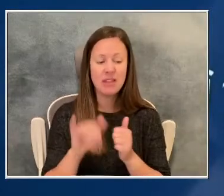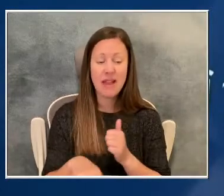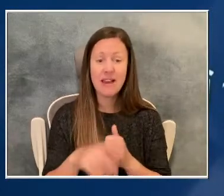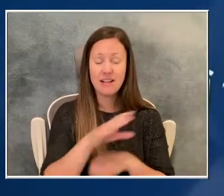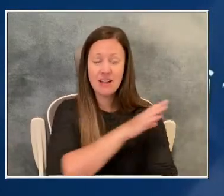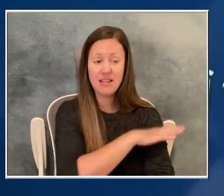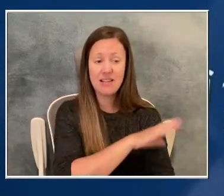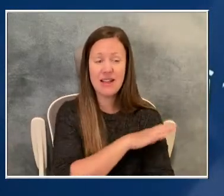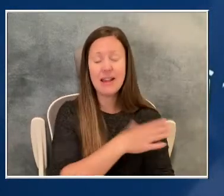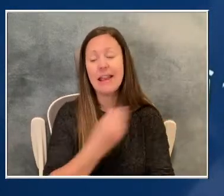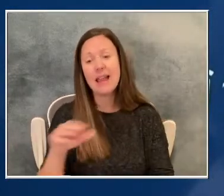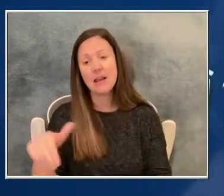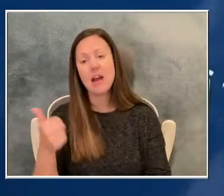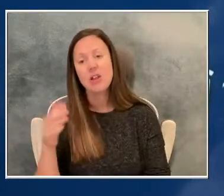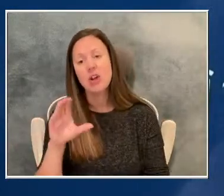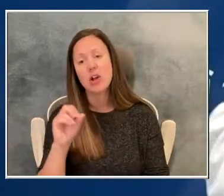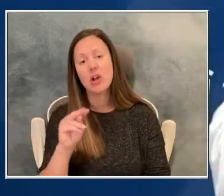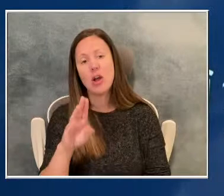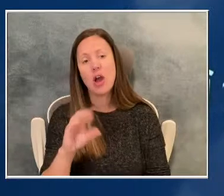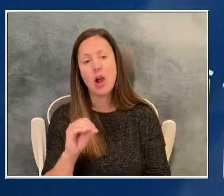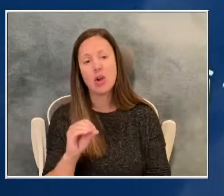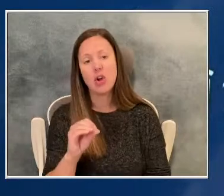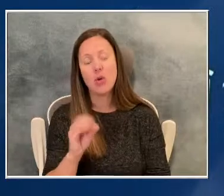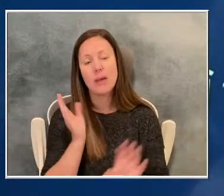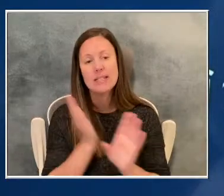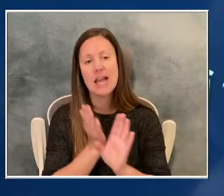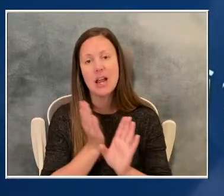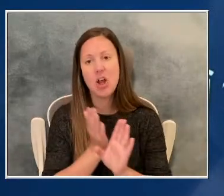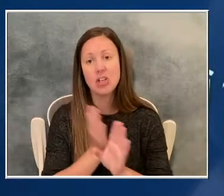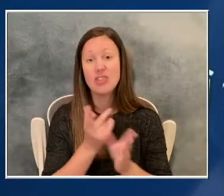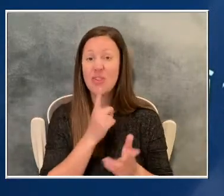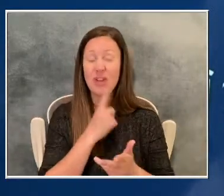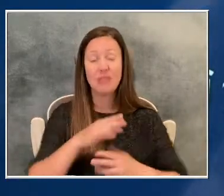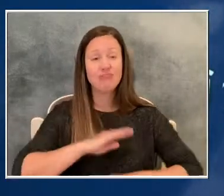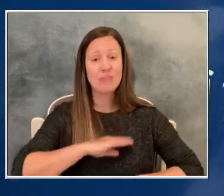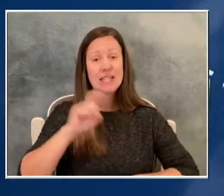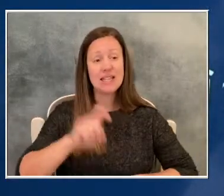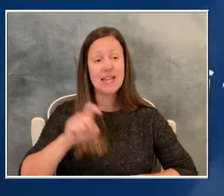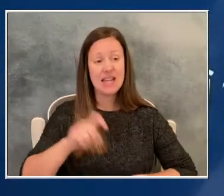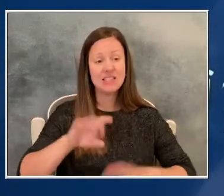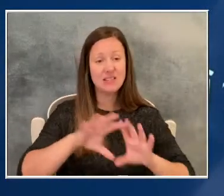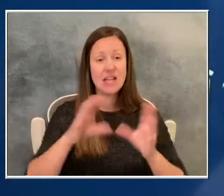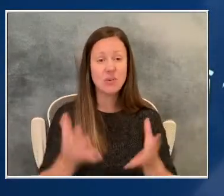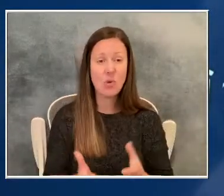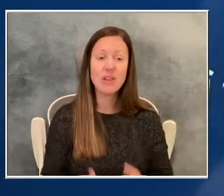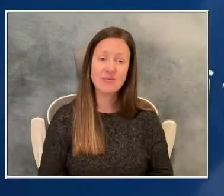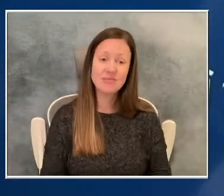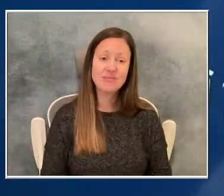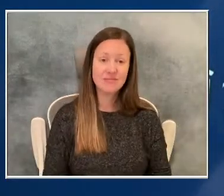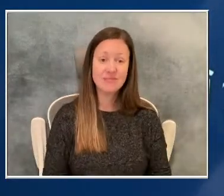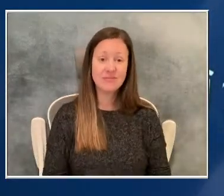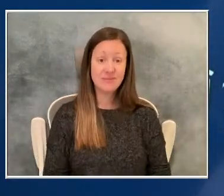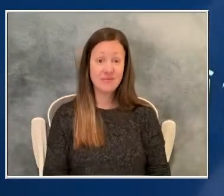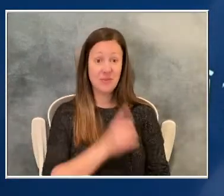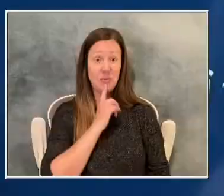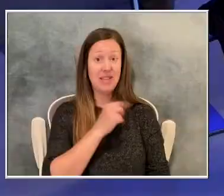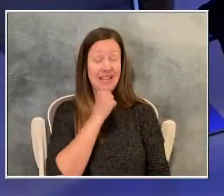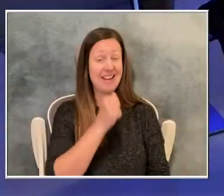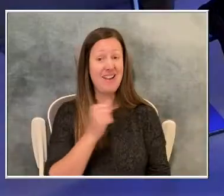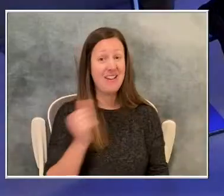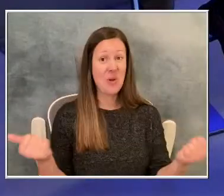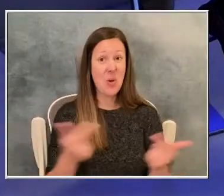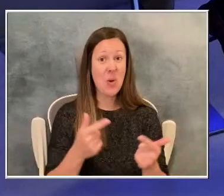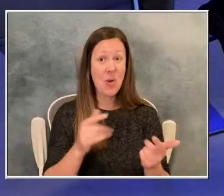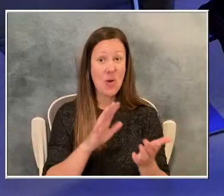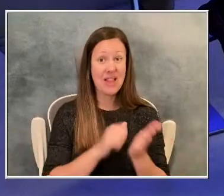our oncopsychology team members meet the needs of the cancer center as a whole. But that's not every It's not cancer everywhere. center. So it's about